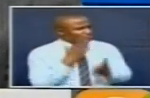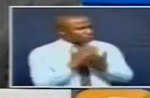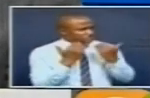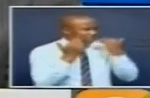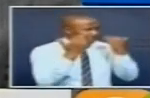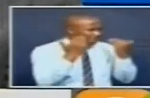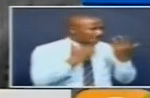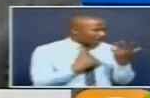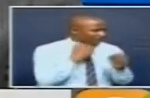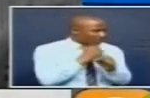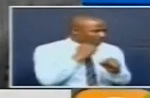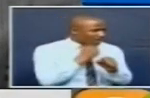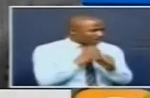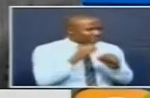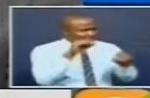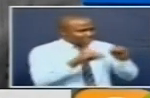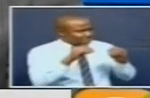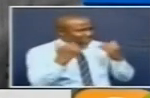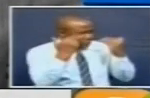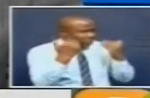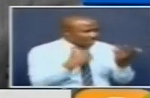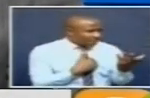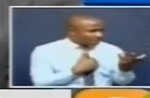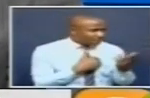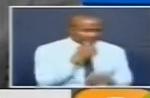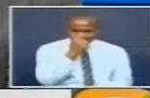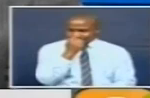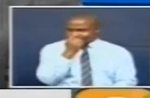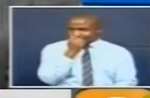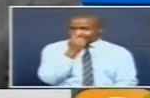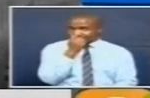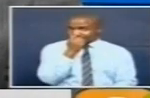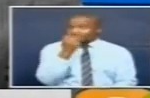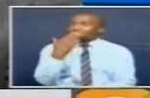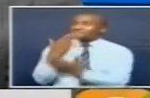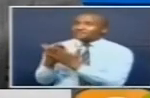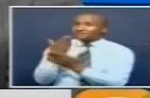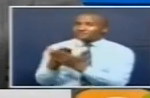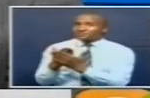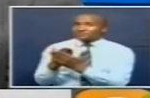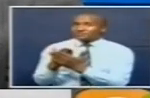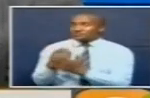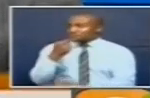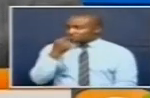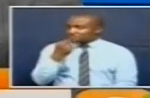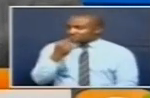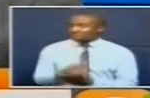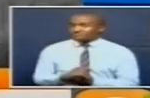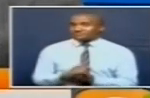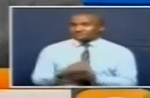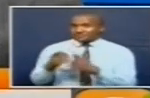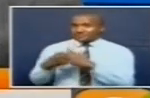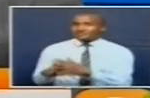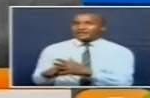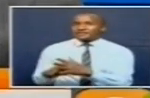to deliver the election 2017? Thank you very much, Hossein. I think to start, we